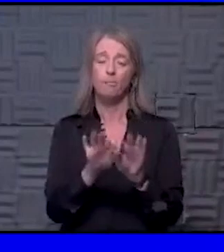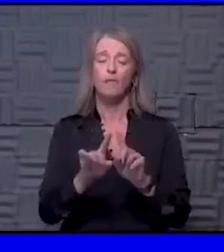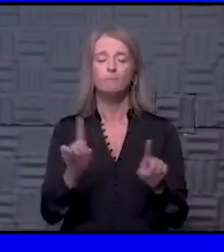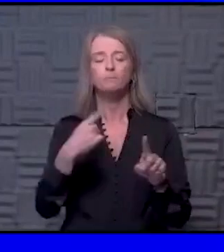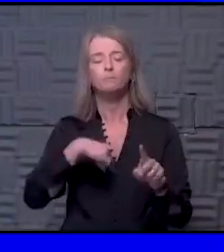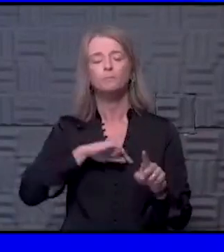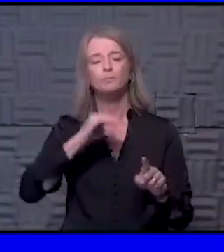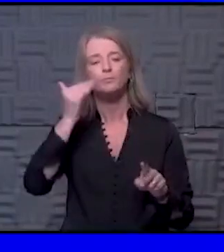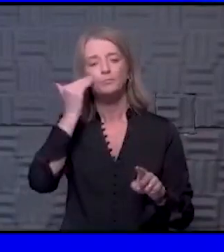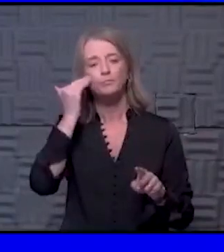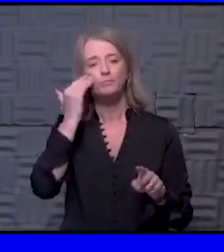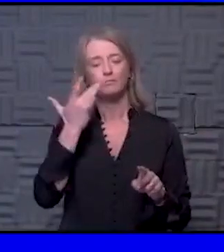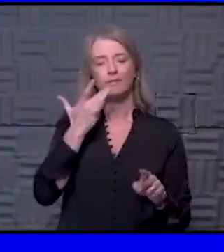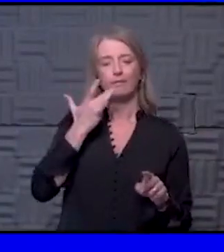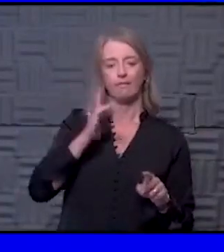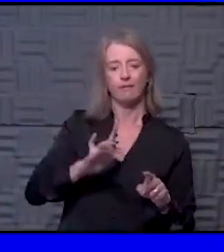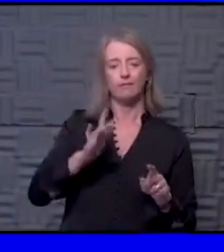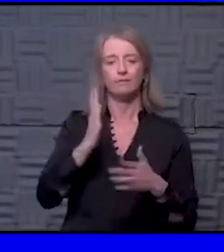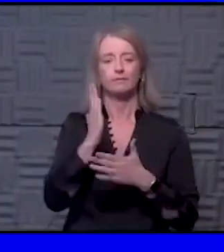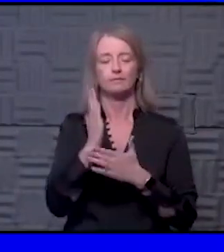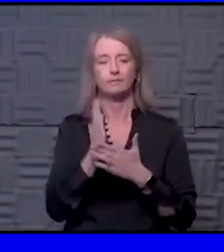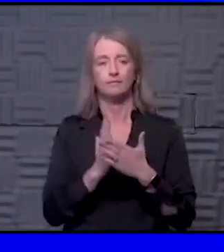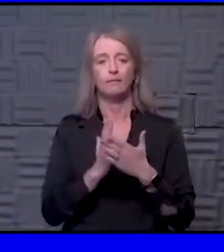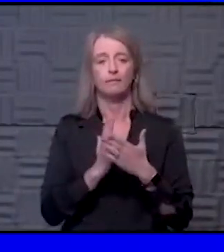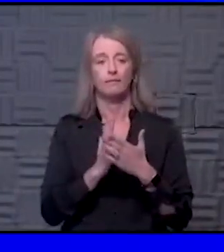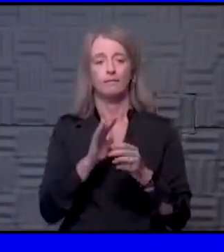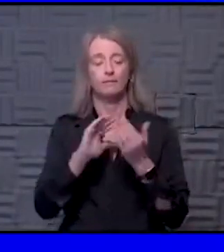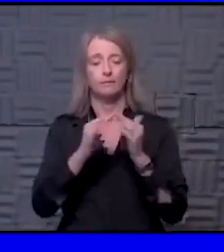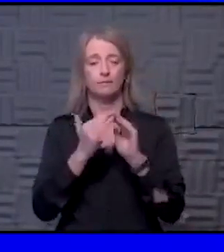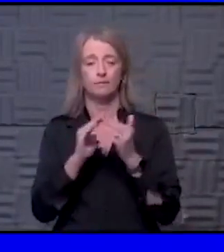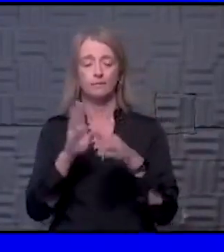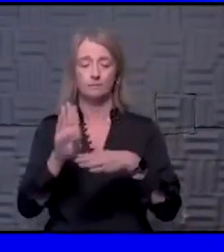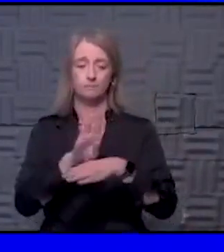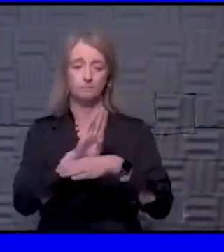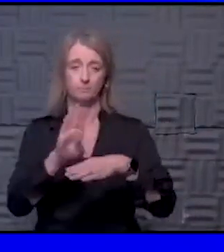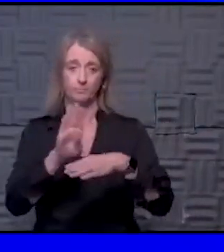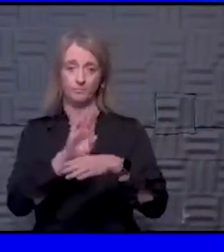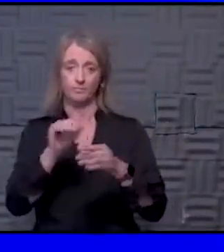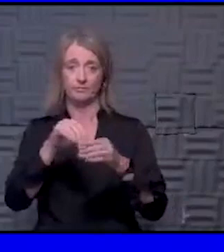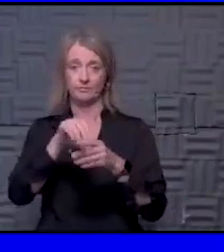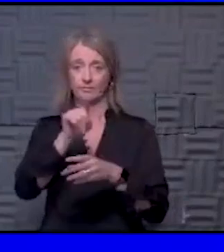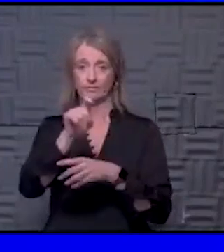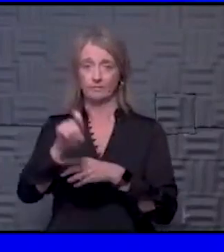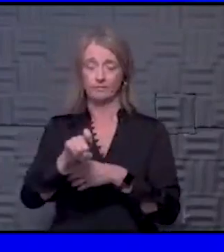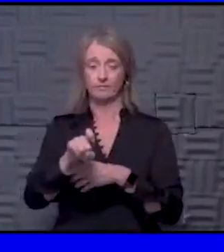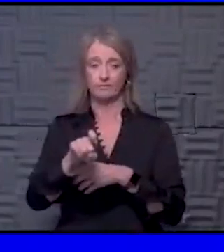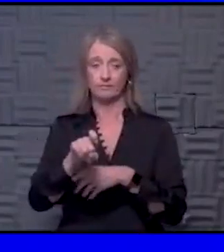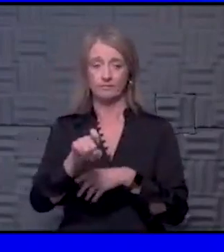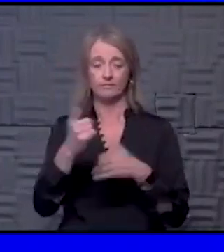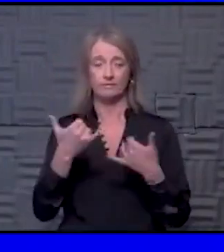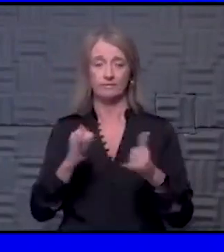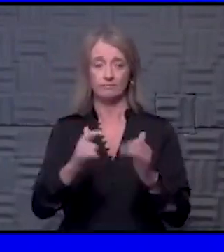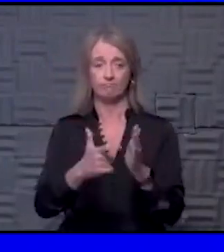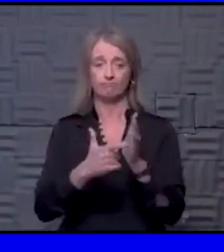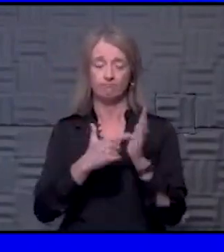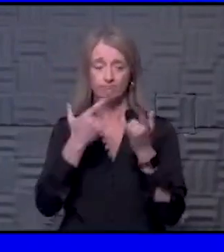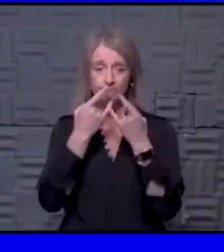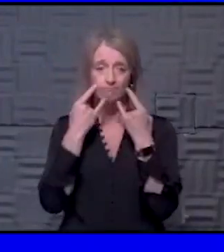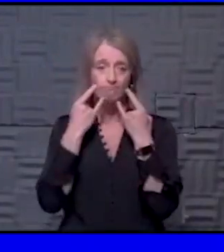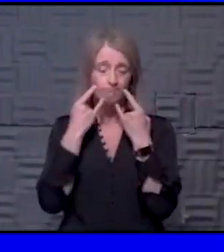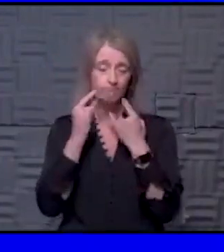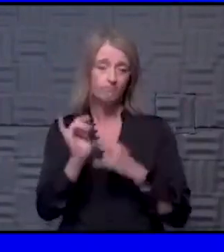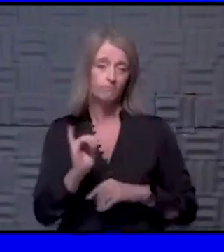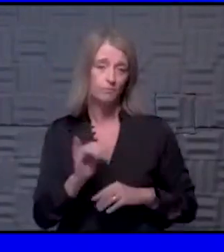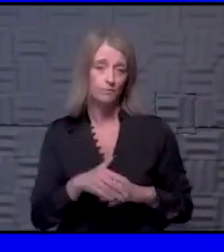we know, luckily there still are some communities and businesses in Texas where they lifted their mask that still require masking as